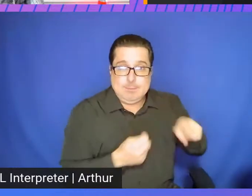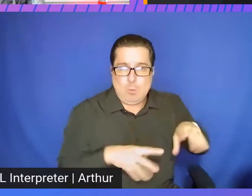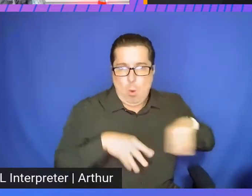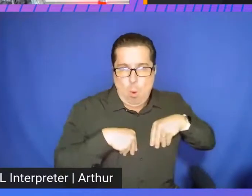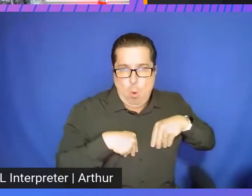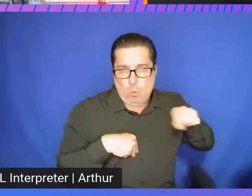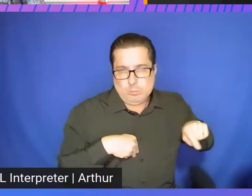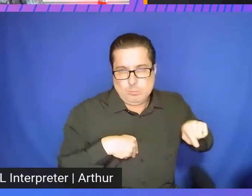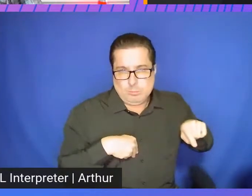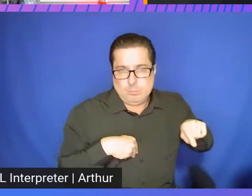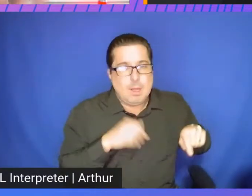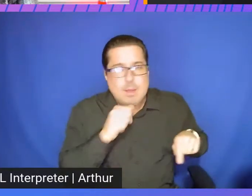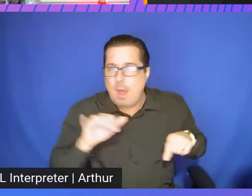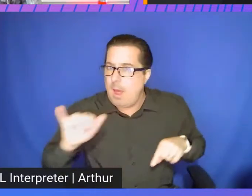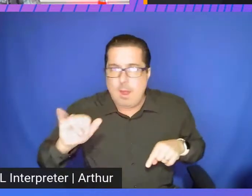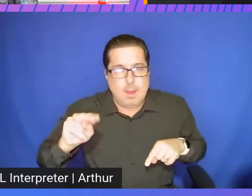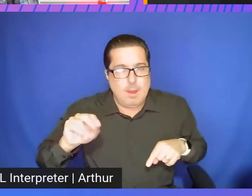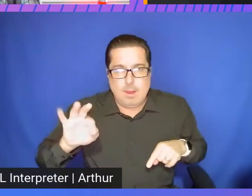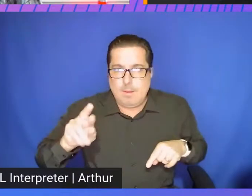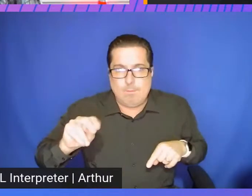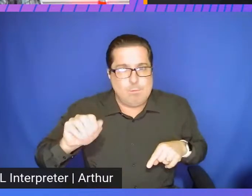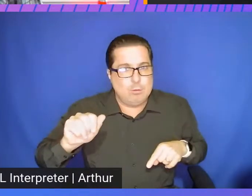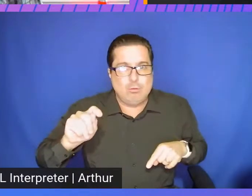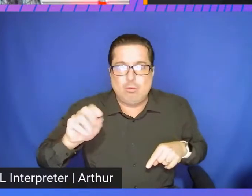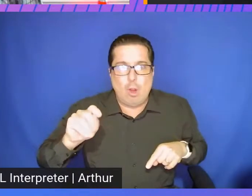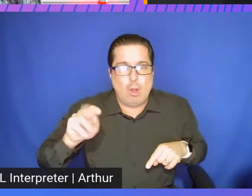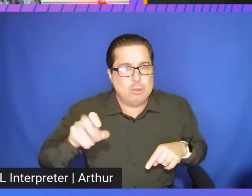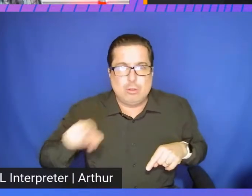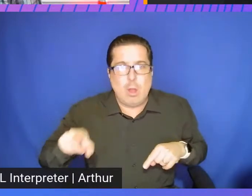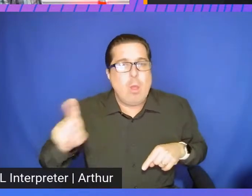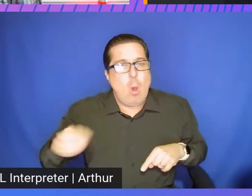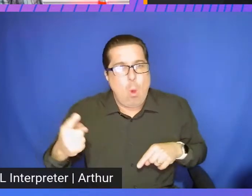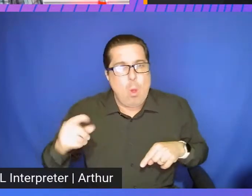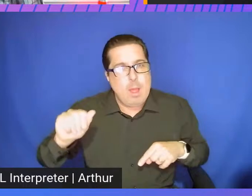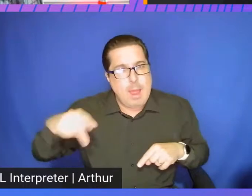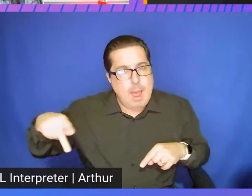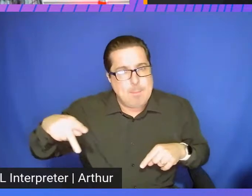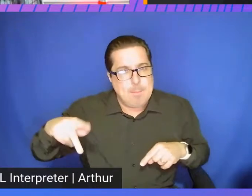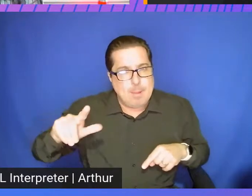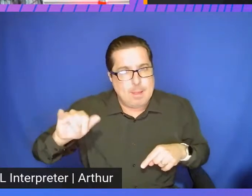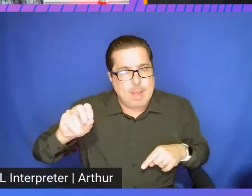the infrastructure team. They don't own these applications in production.